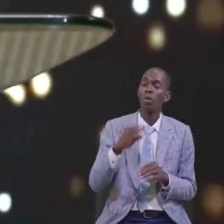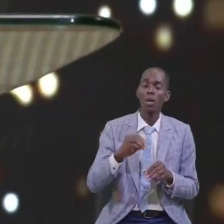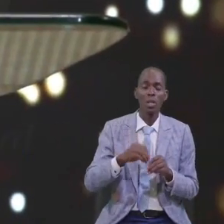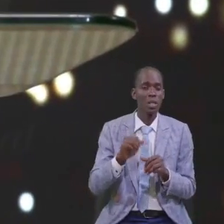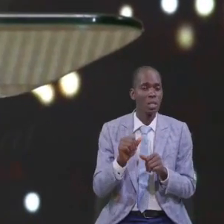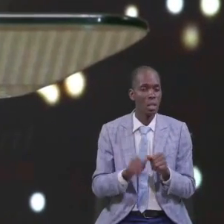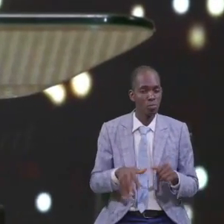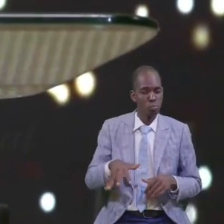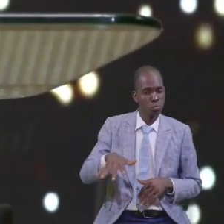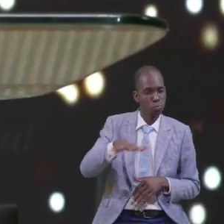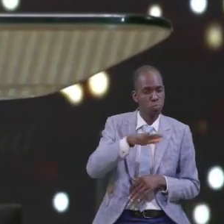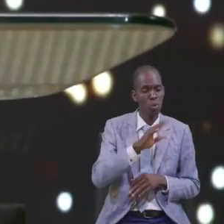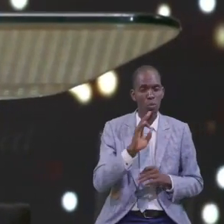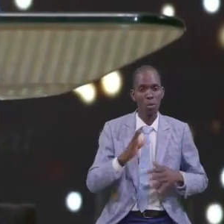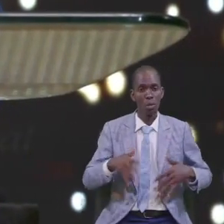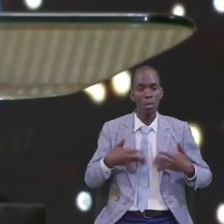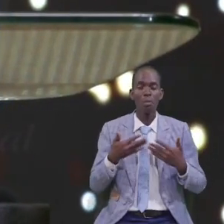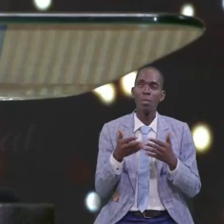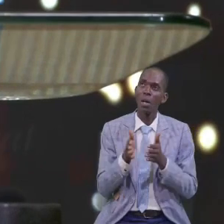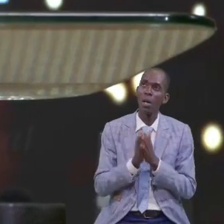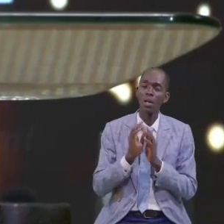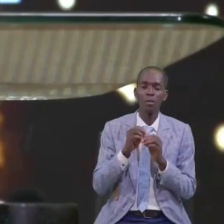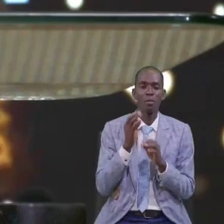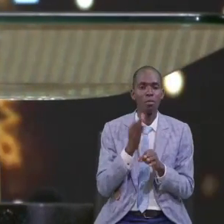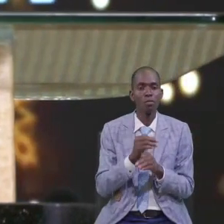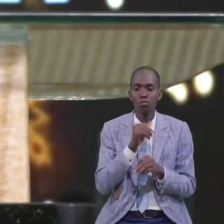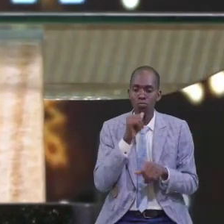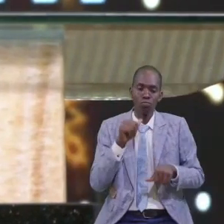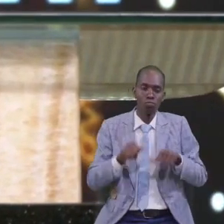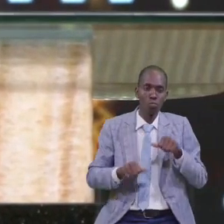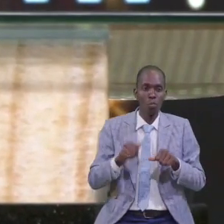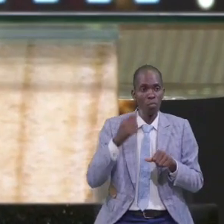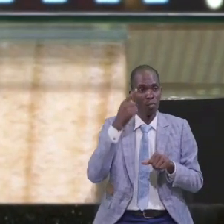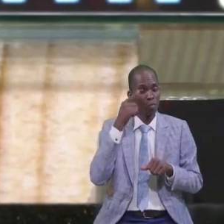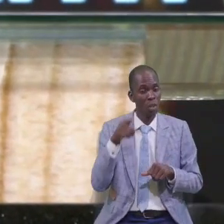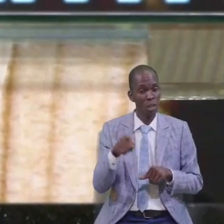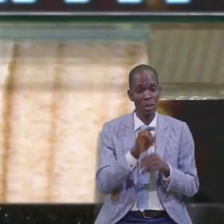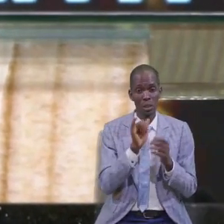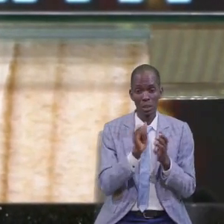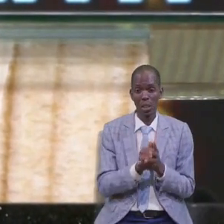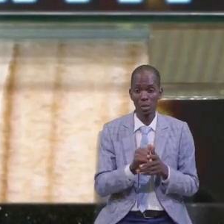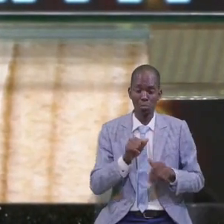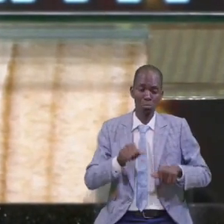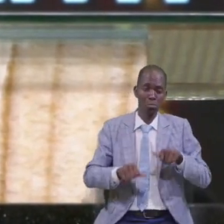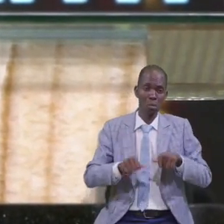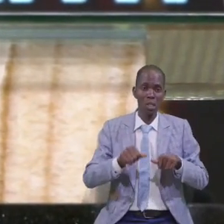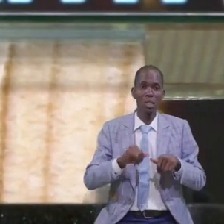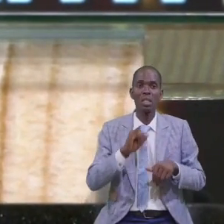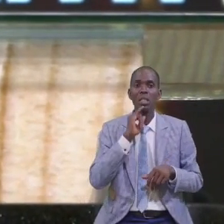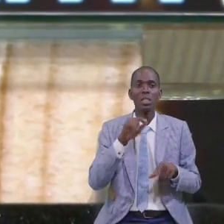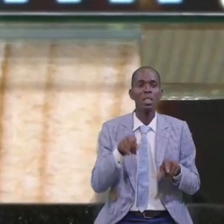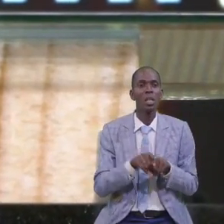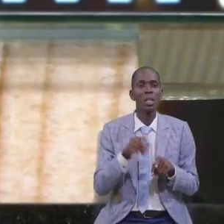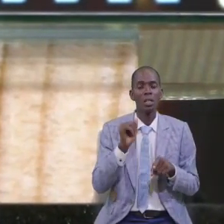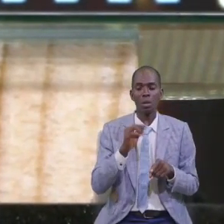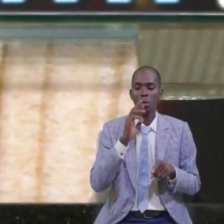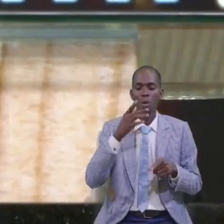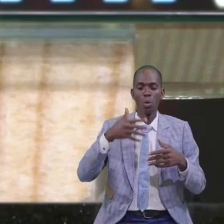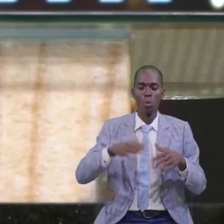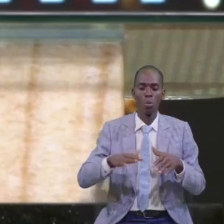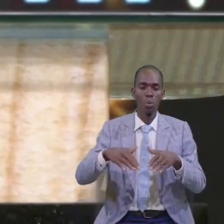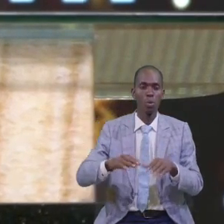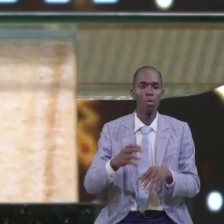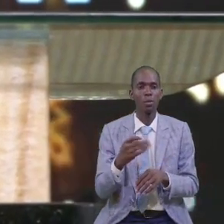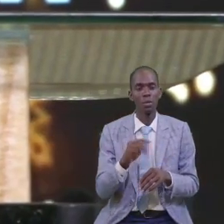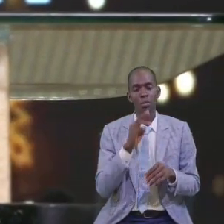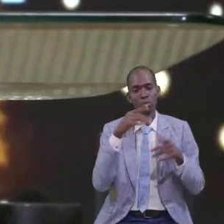him ask in faith, nothing wavering, for he that wavereth is like a wave of the sea